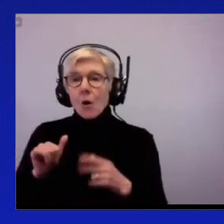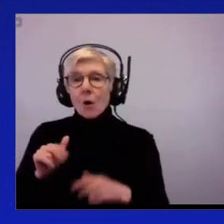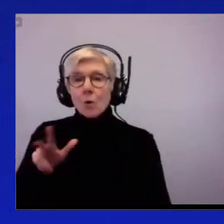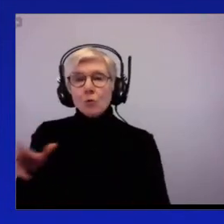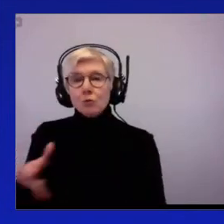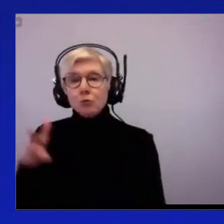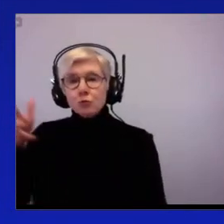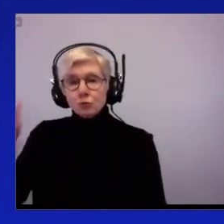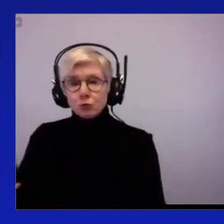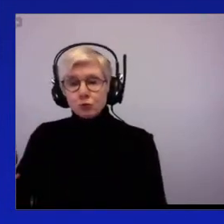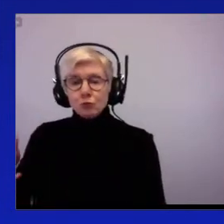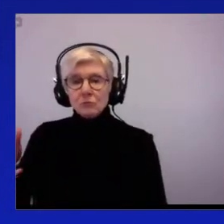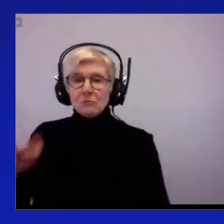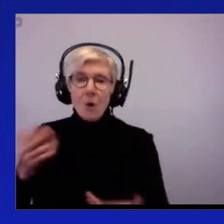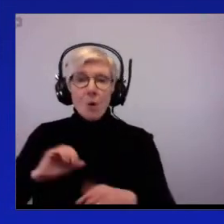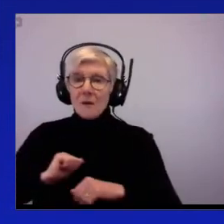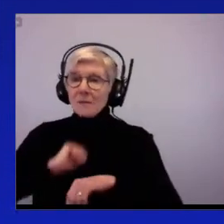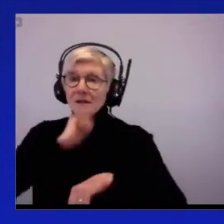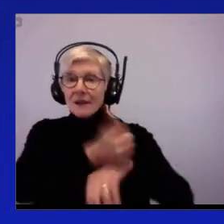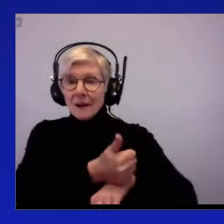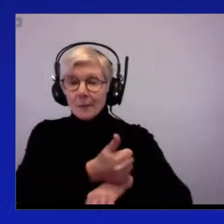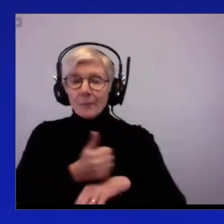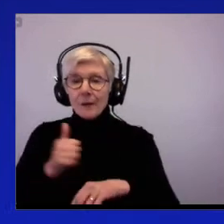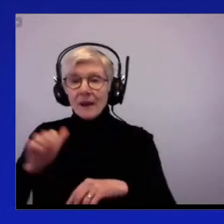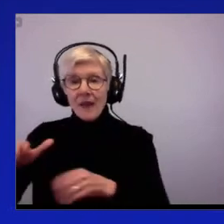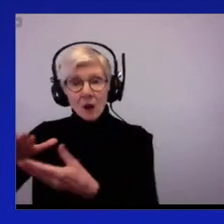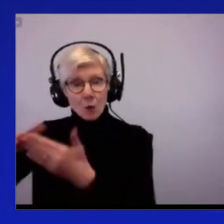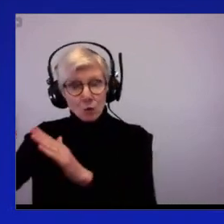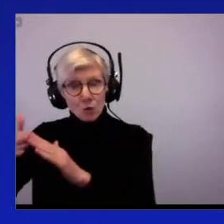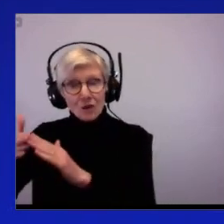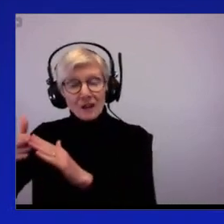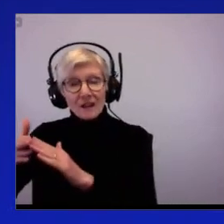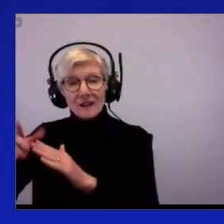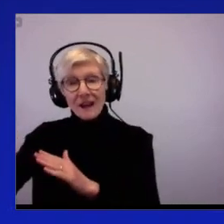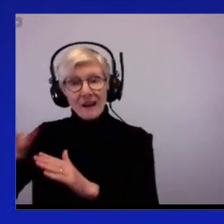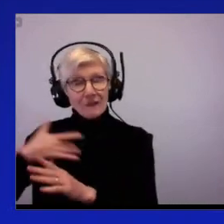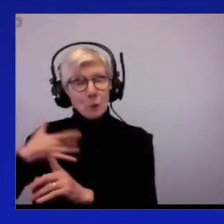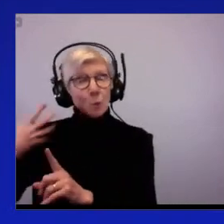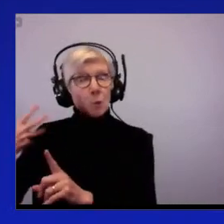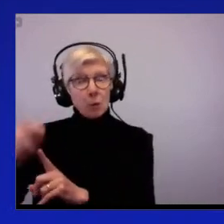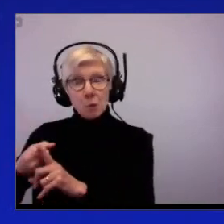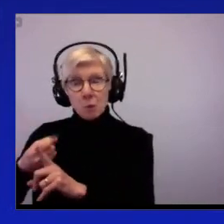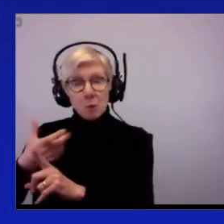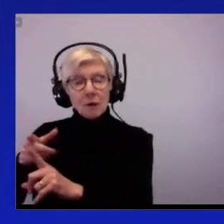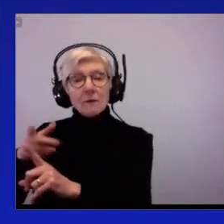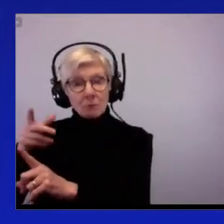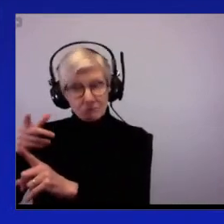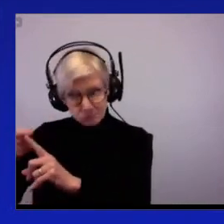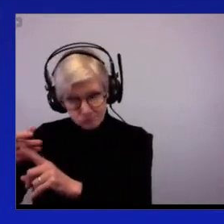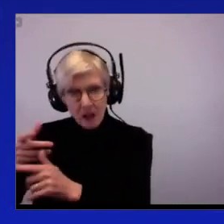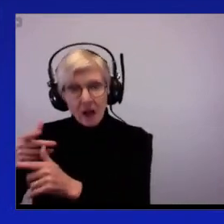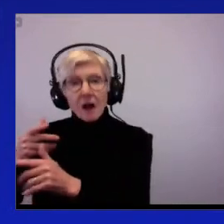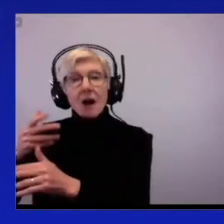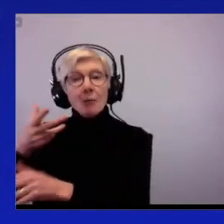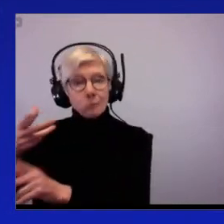would set up shop in a community at higher risk for a while until there's more vaccine coverage if needed.